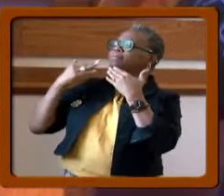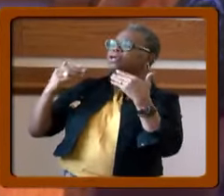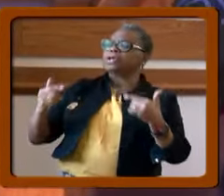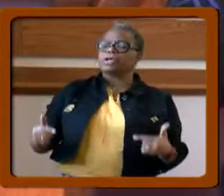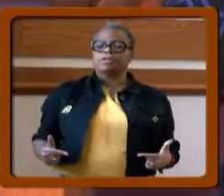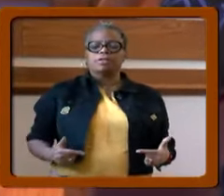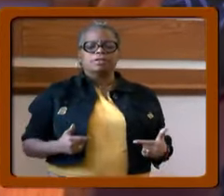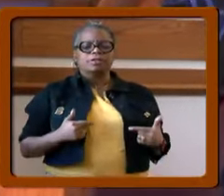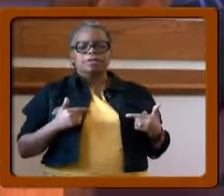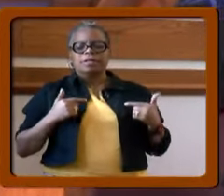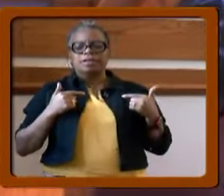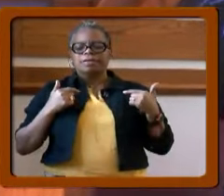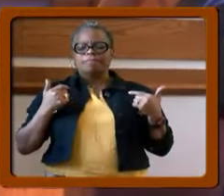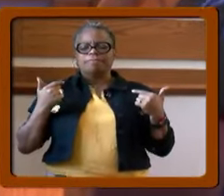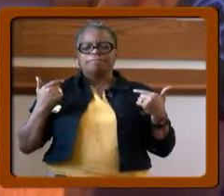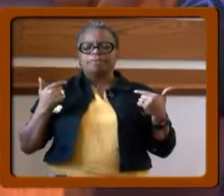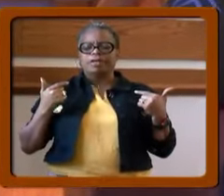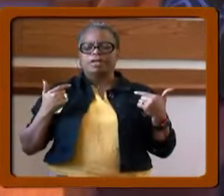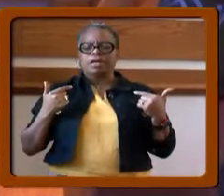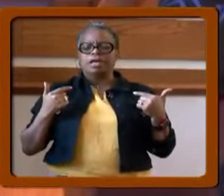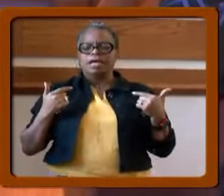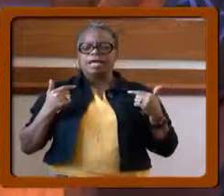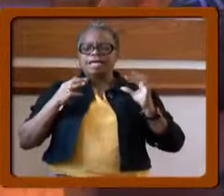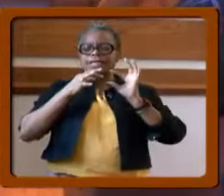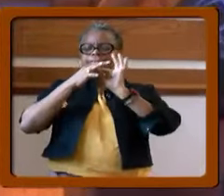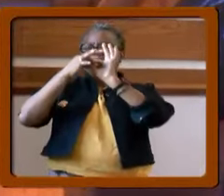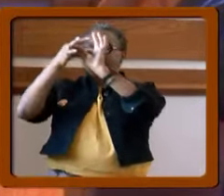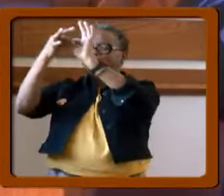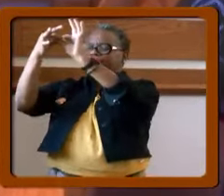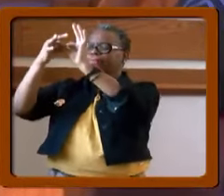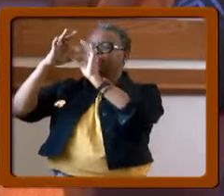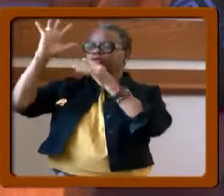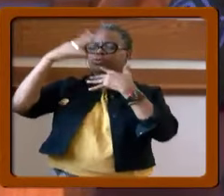lives infused and grounded by your love.